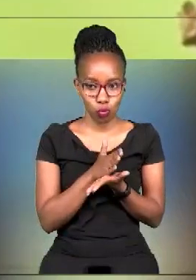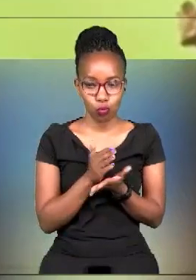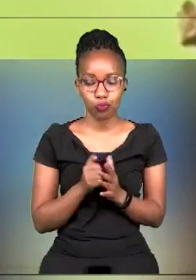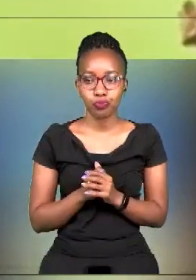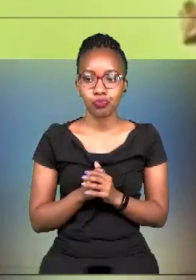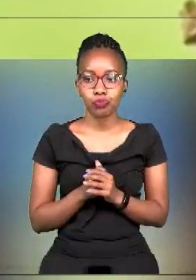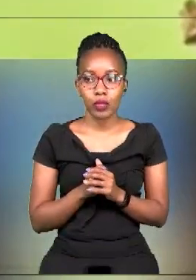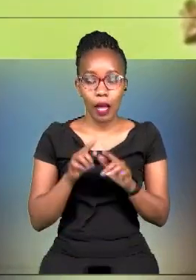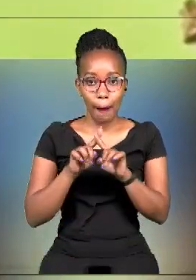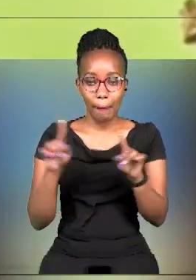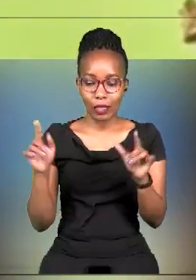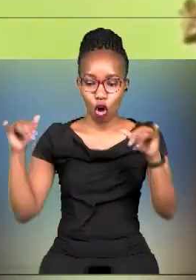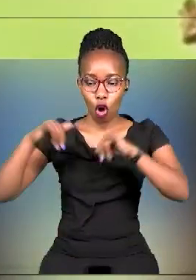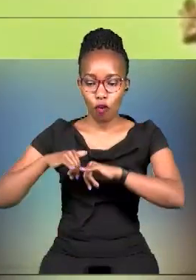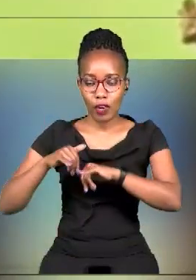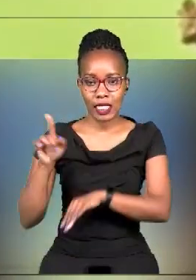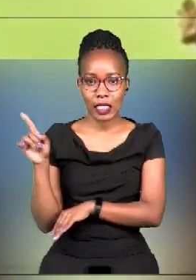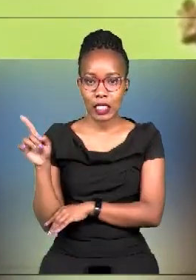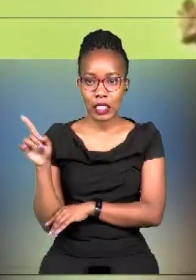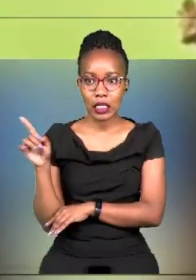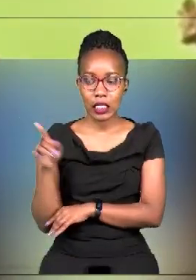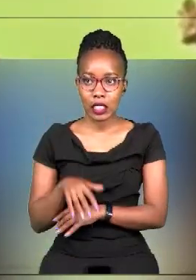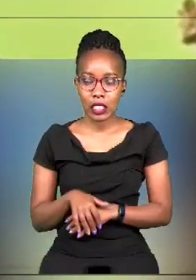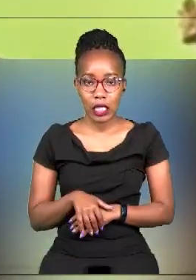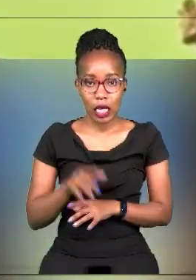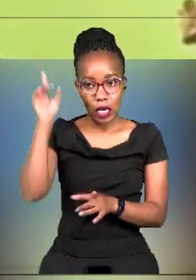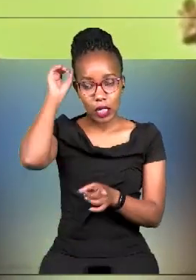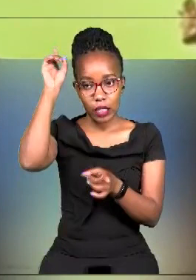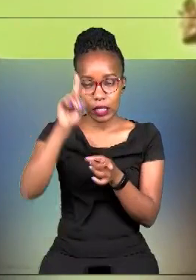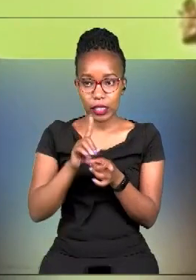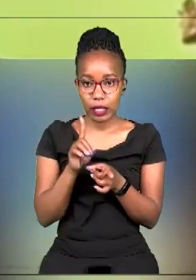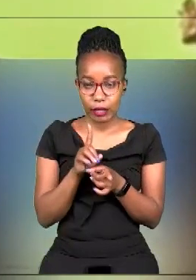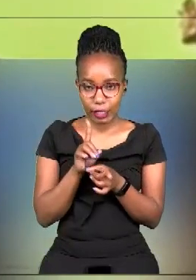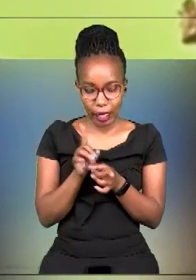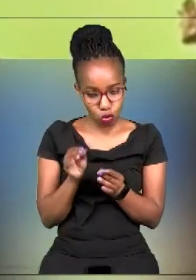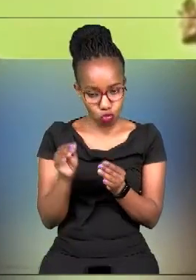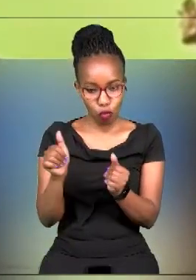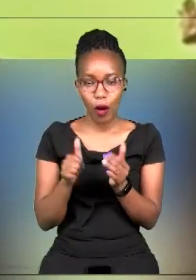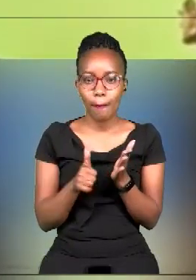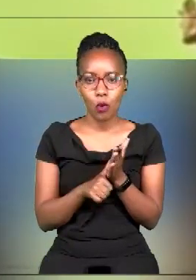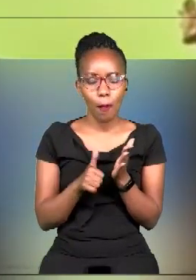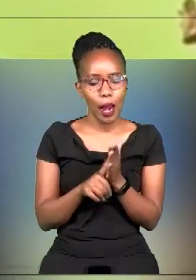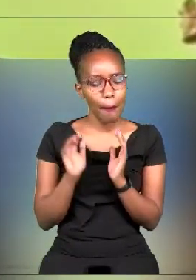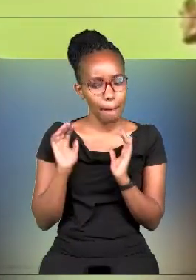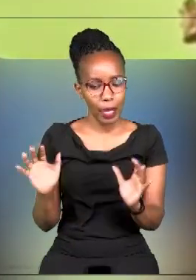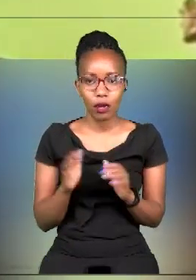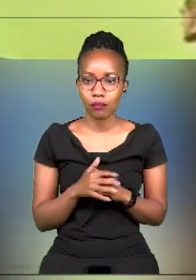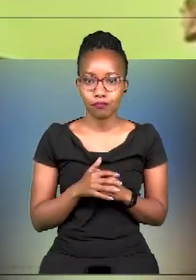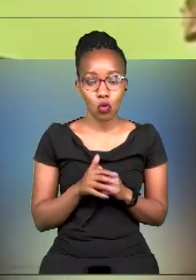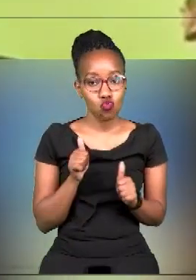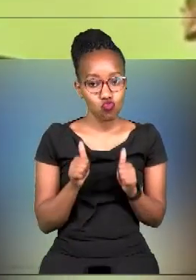At this 7th conference, you have decided to confront the elephant in the room of human